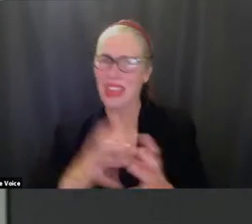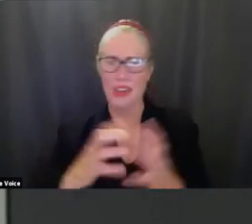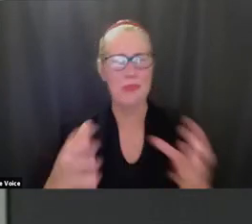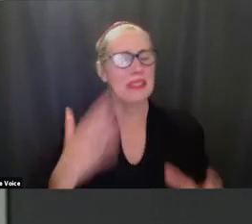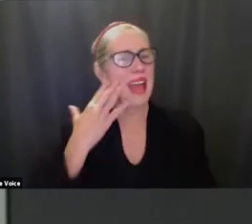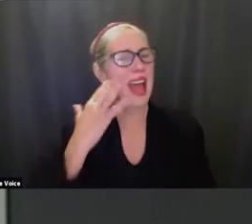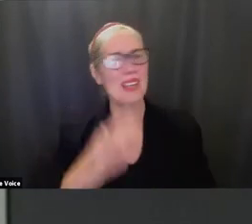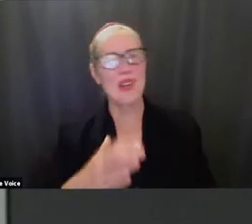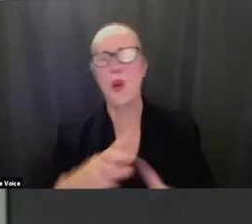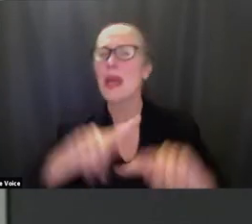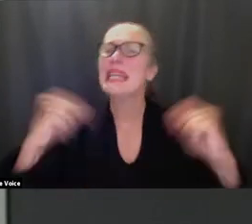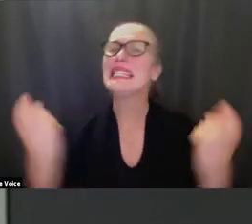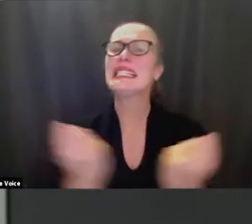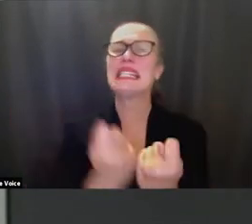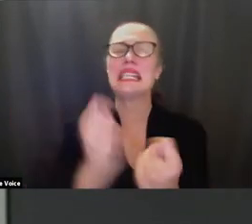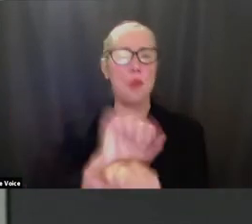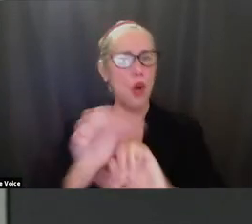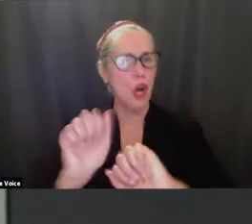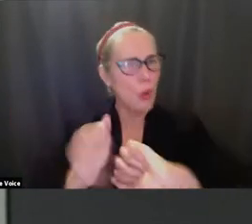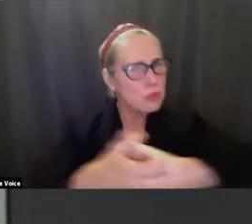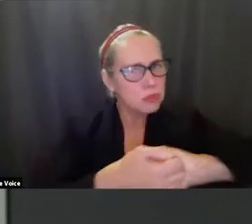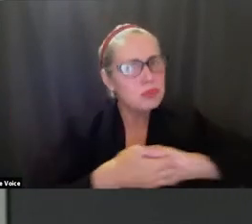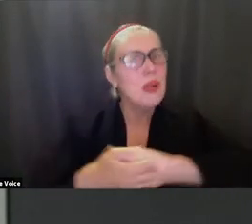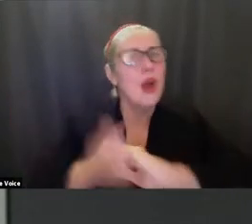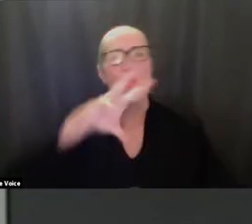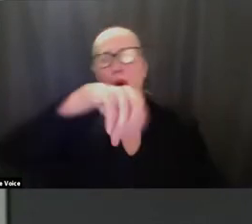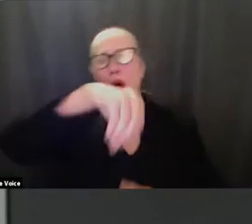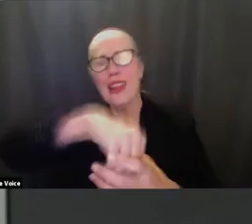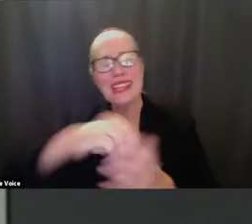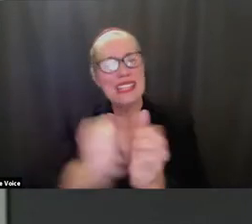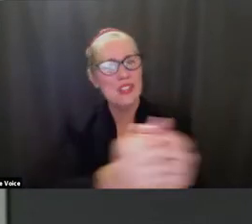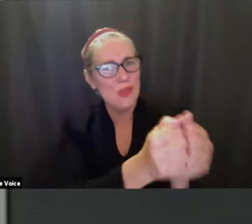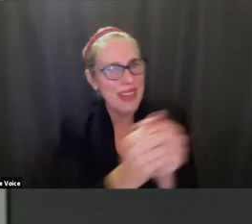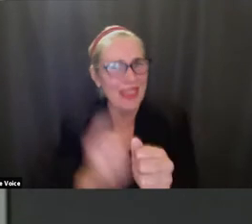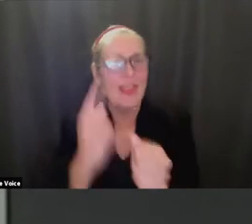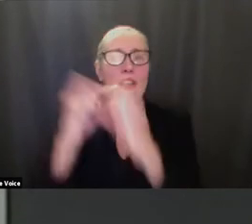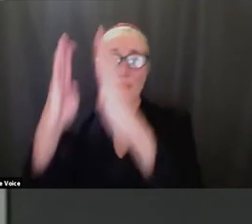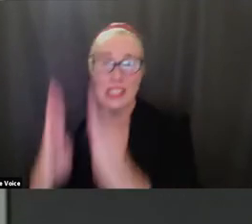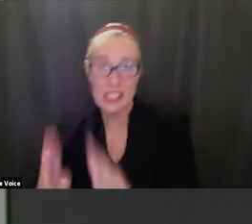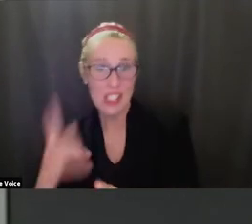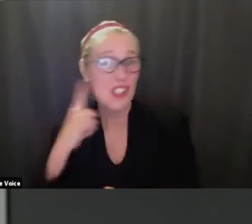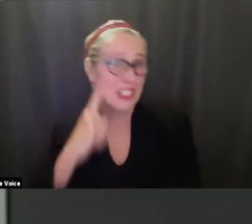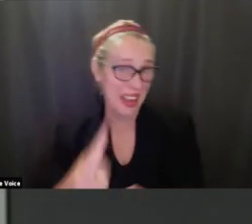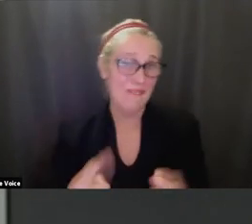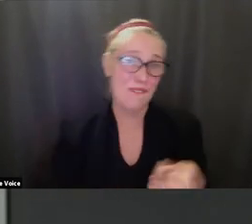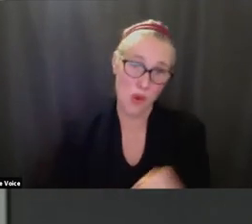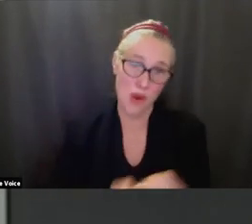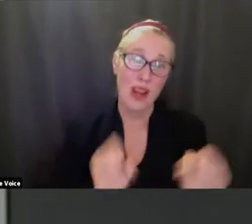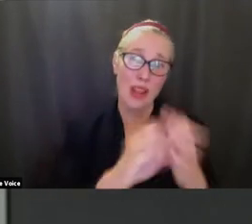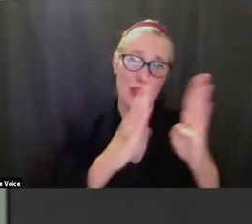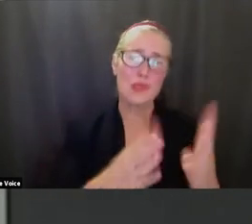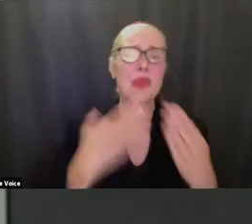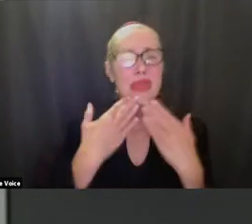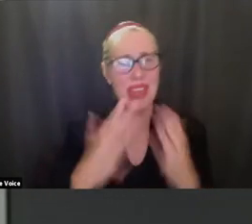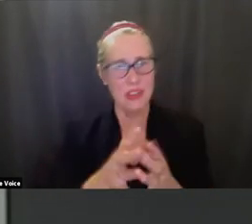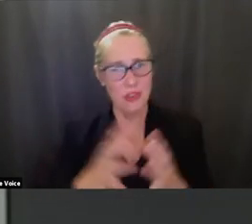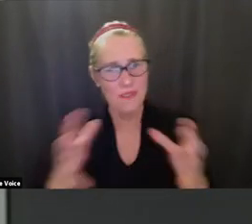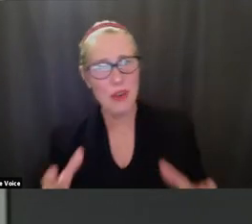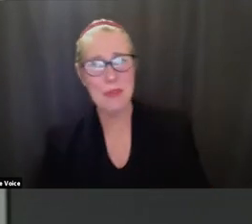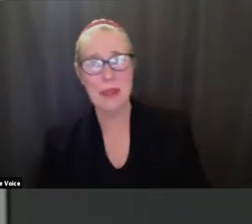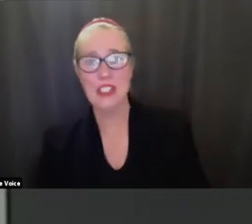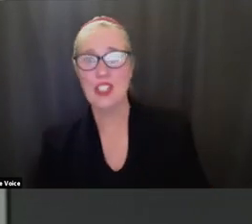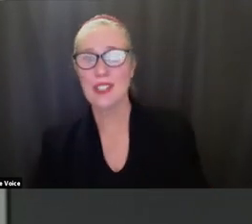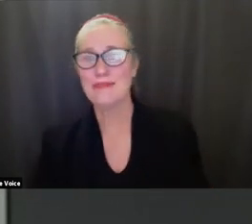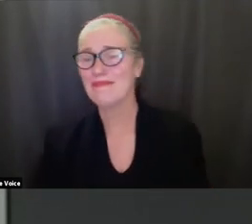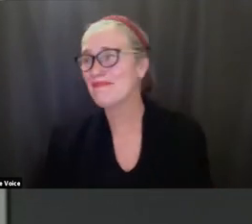it's teamwork and we're all in this together for the teachers and the students so thank you very much i agree